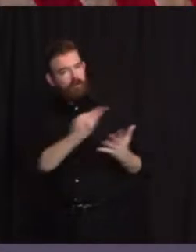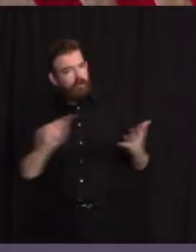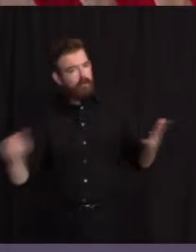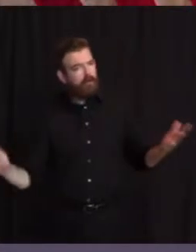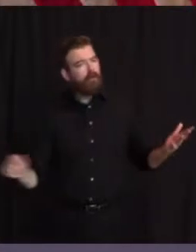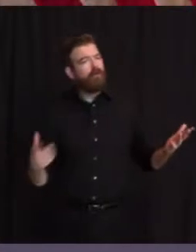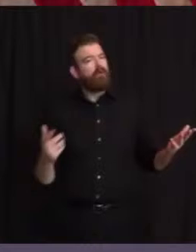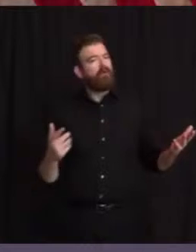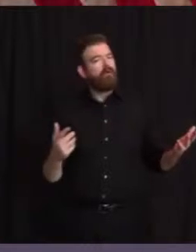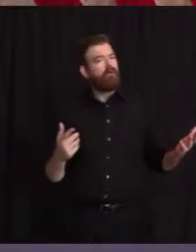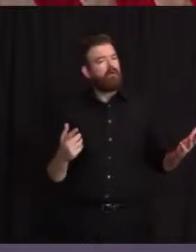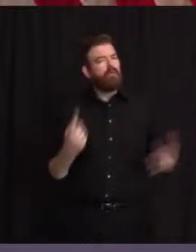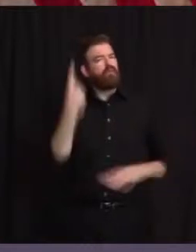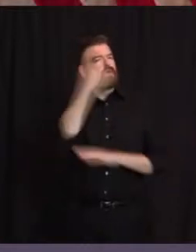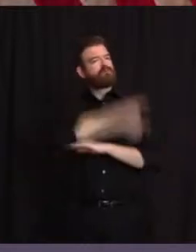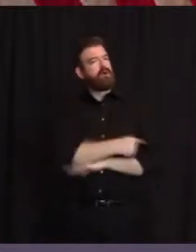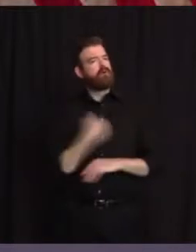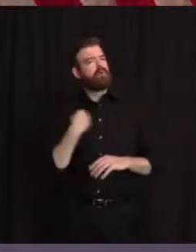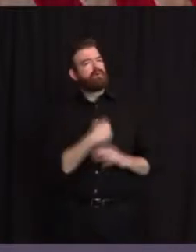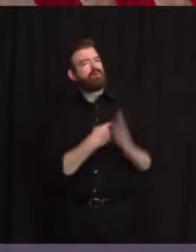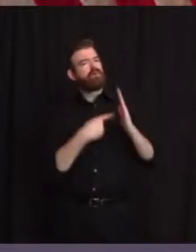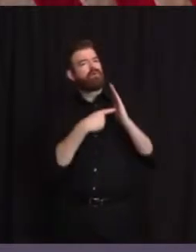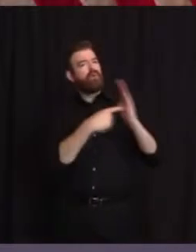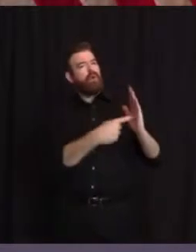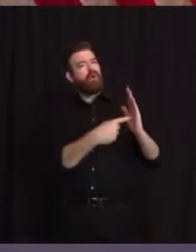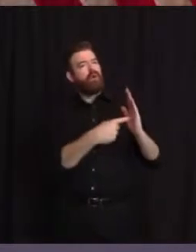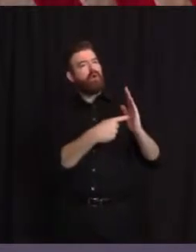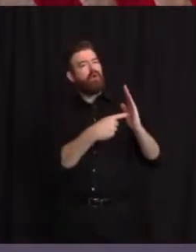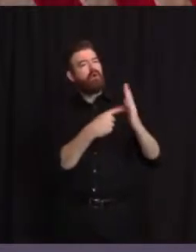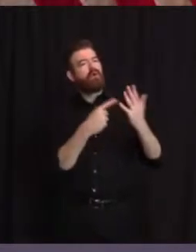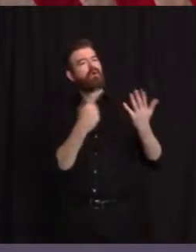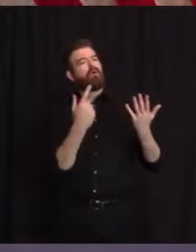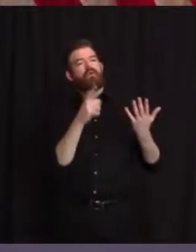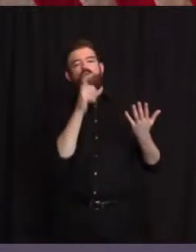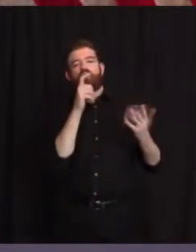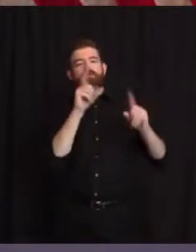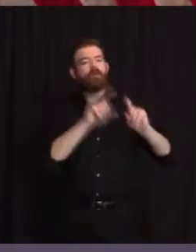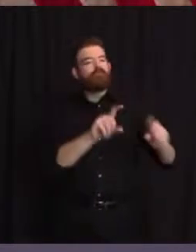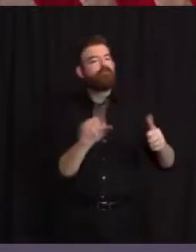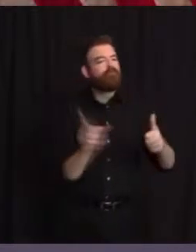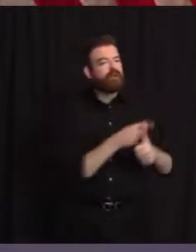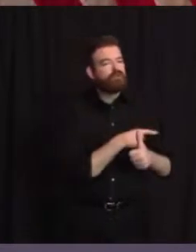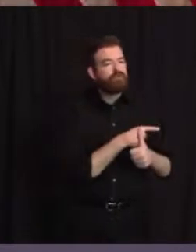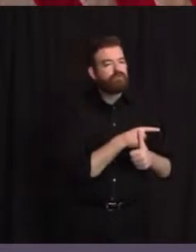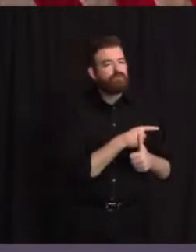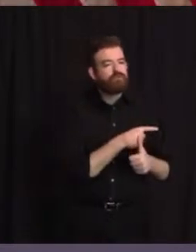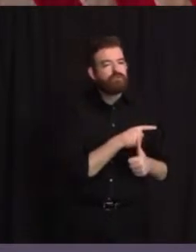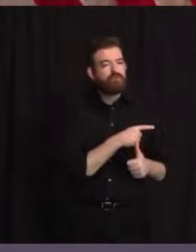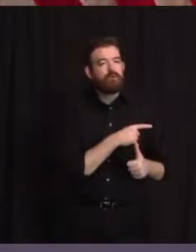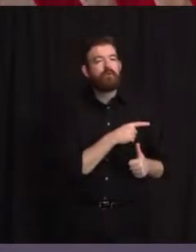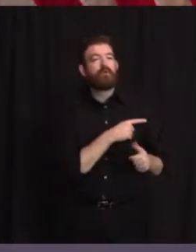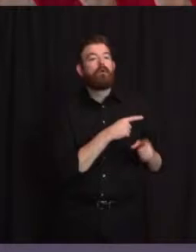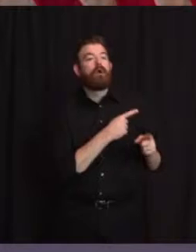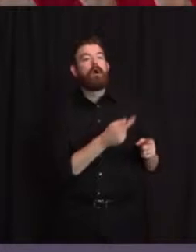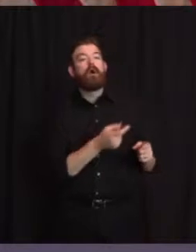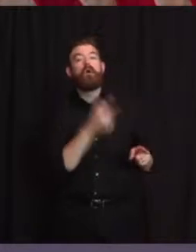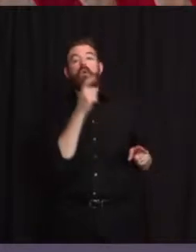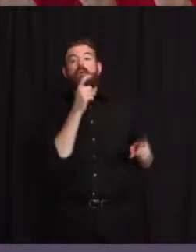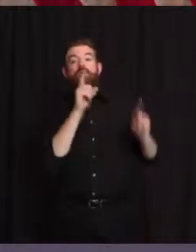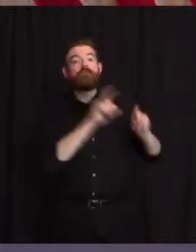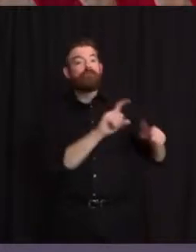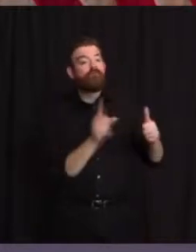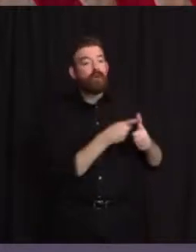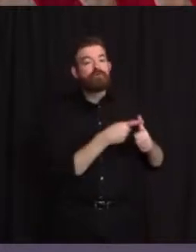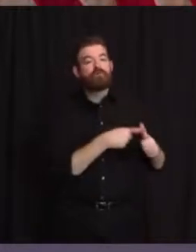the testing, the order of the testing, and the vulnerable communities, including long-term care, are in